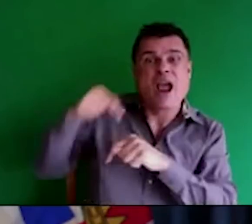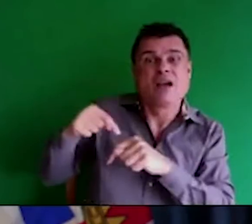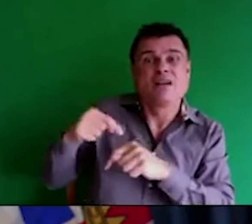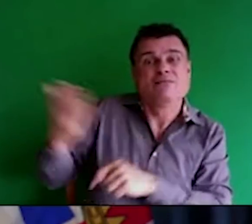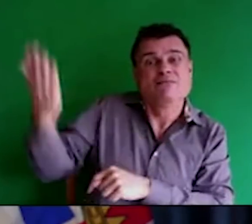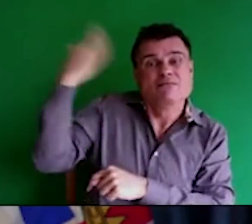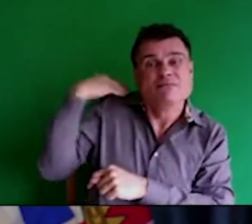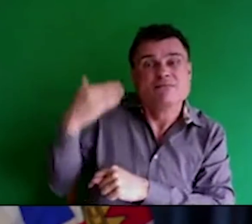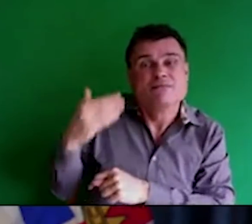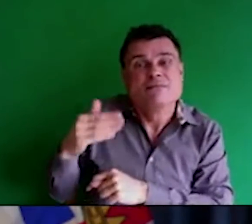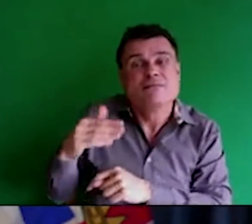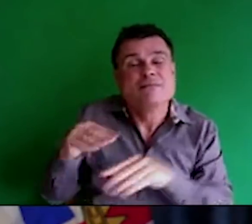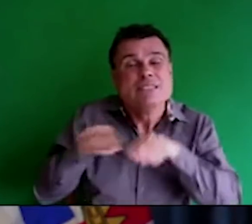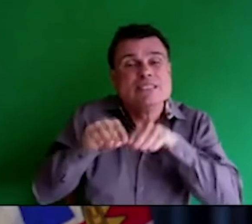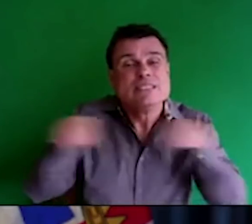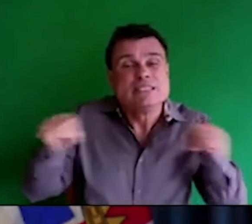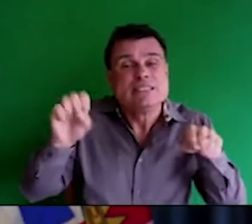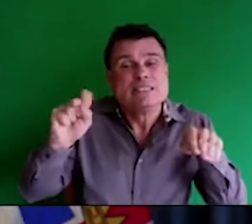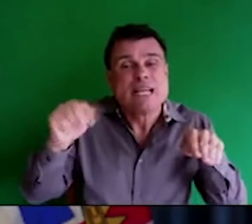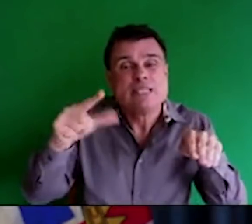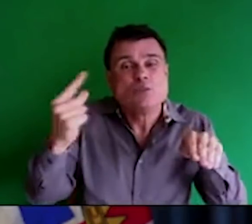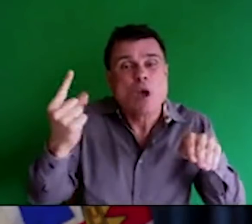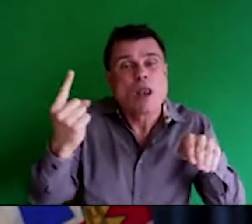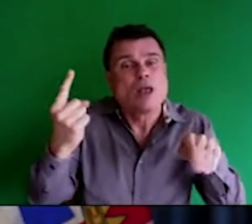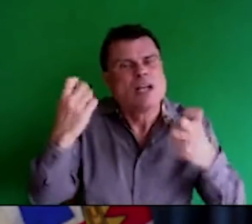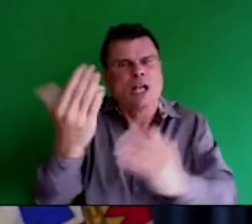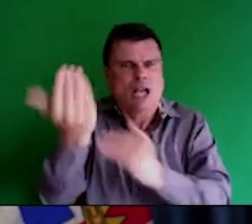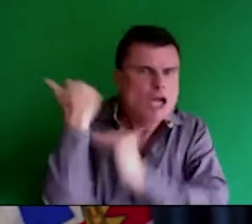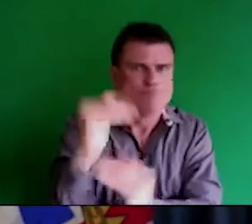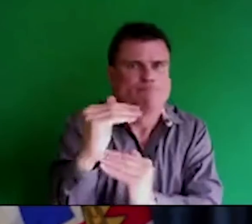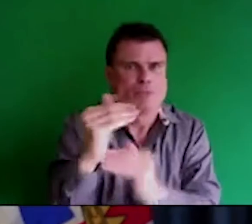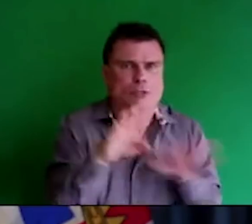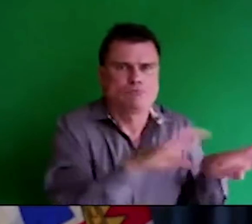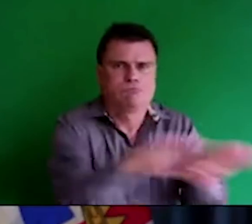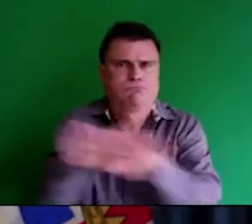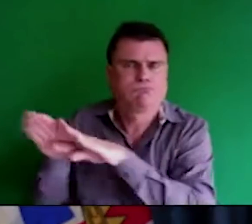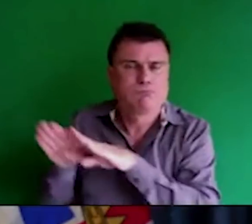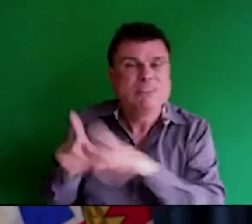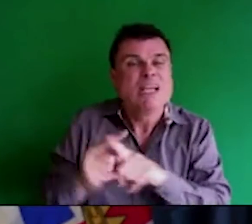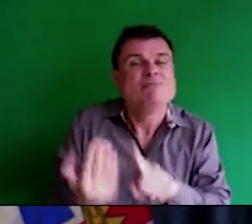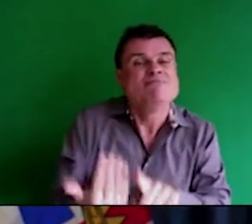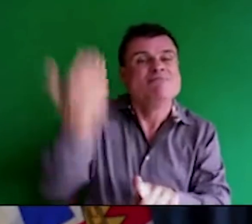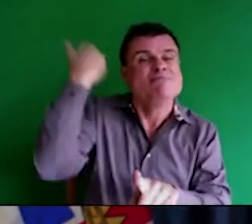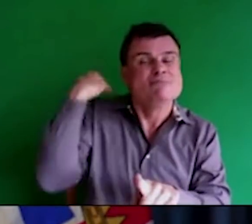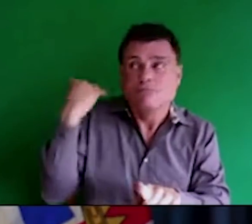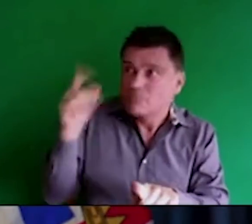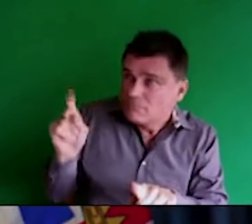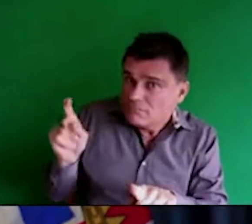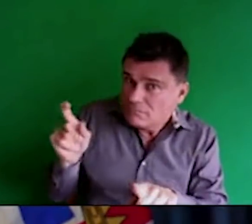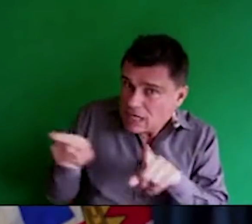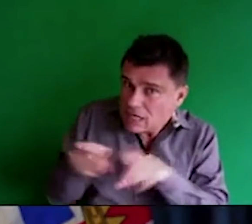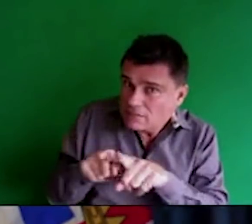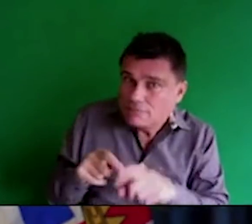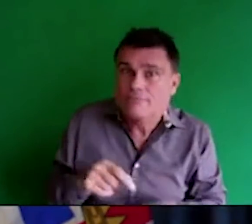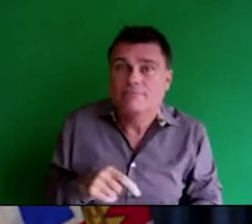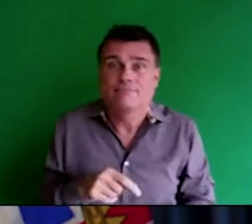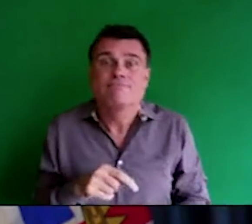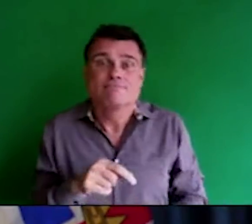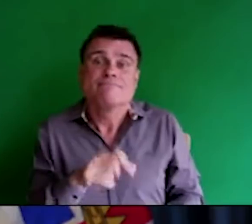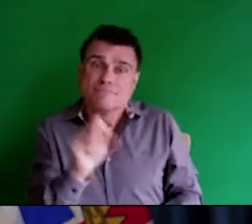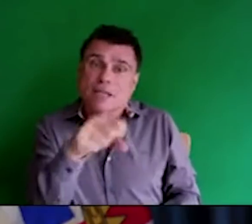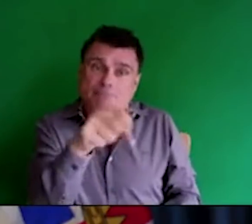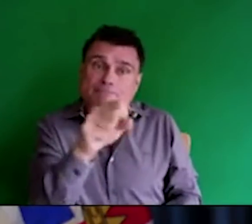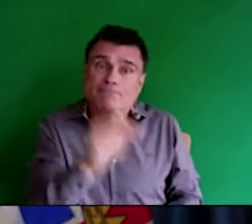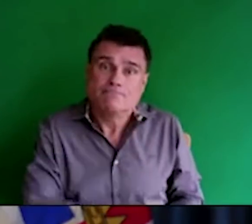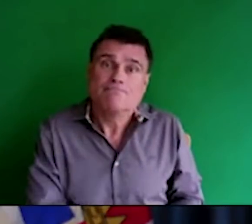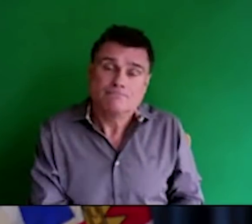lockdown? Yeah, that's the end result if we don't start to see these numbers come down. We